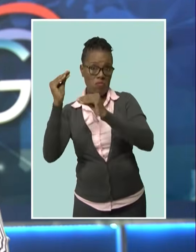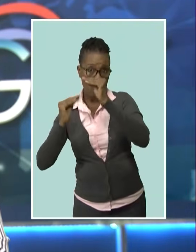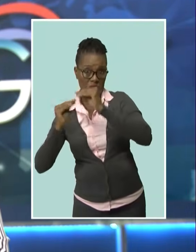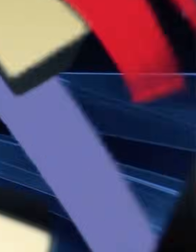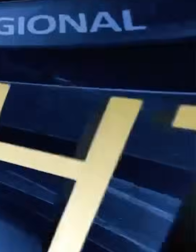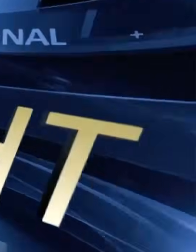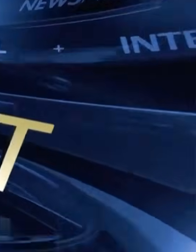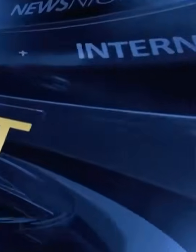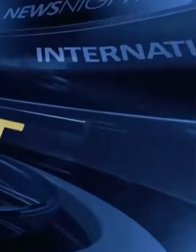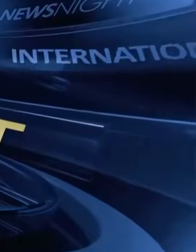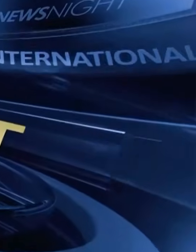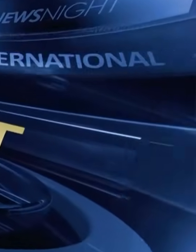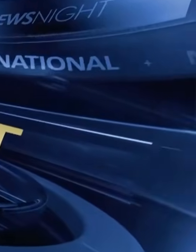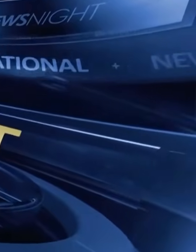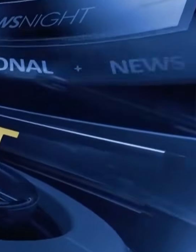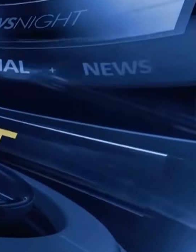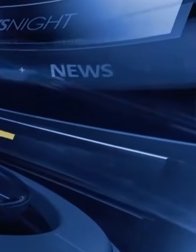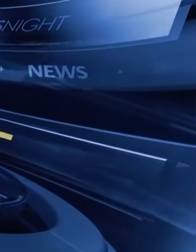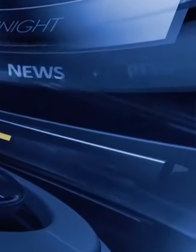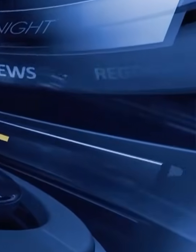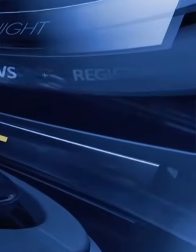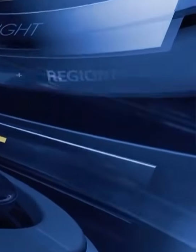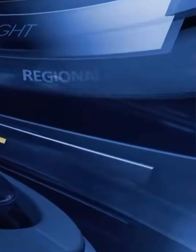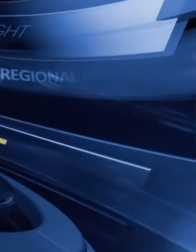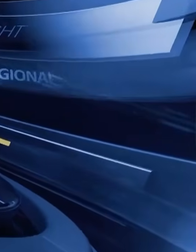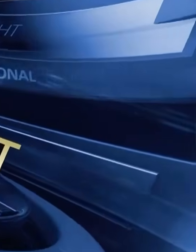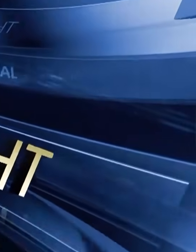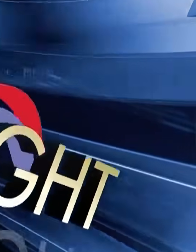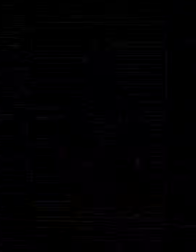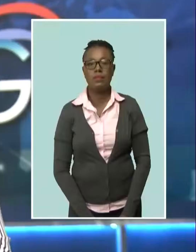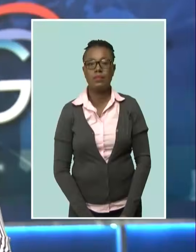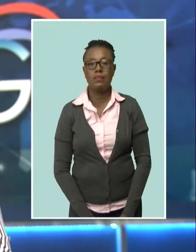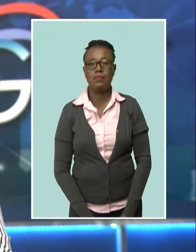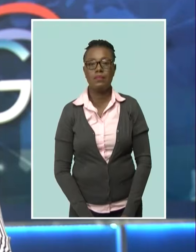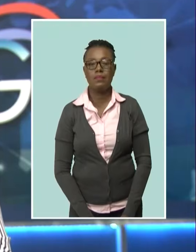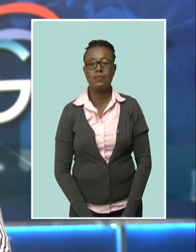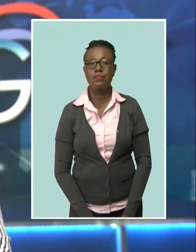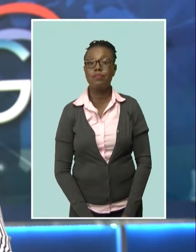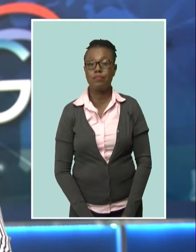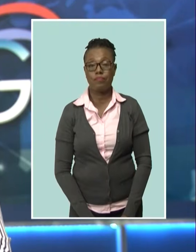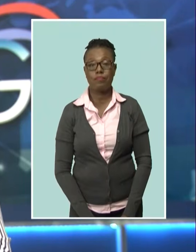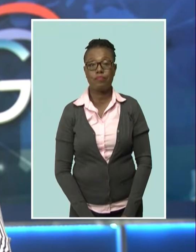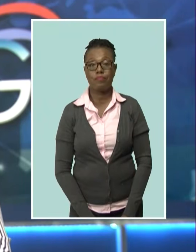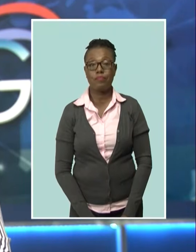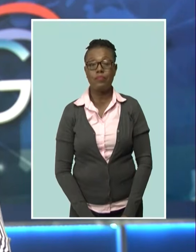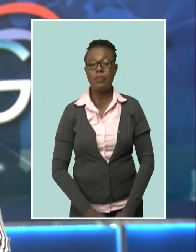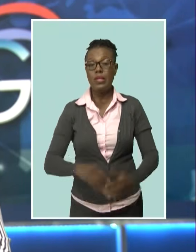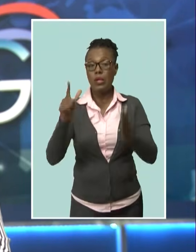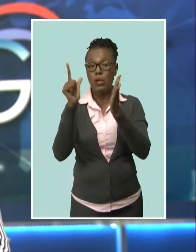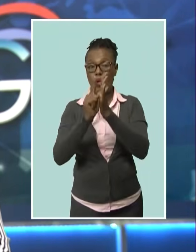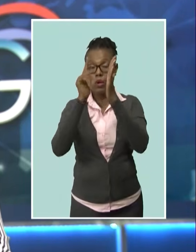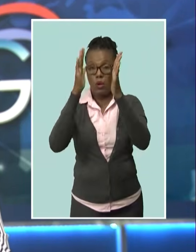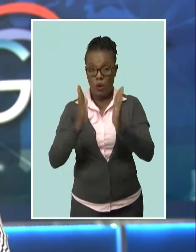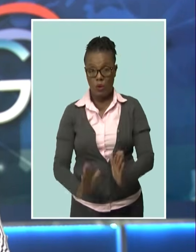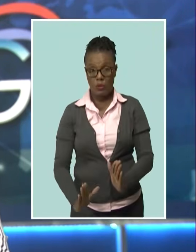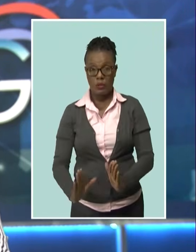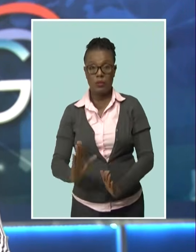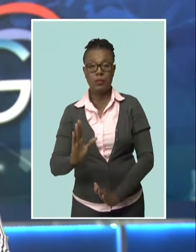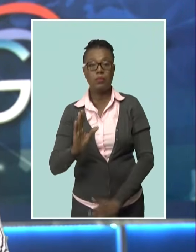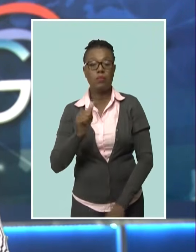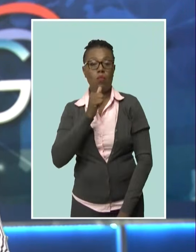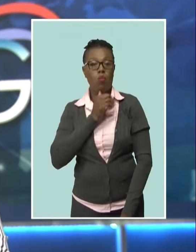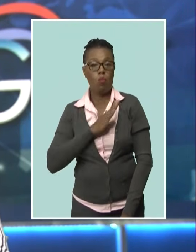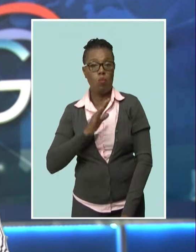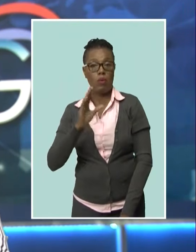cause. Attorney at Law Sally Ann King is making it clear